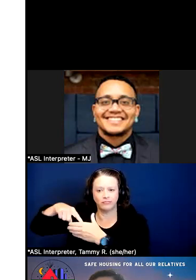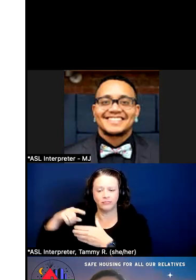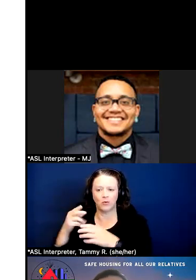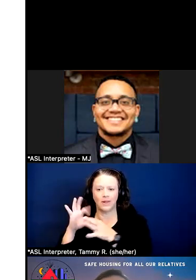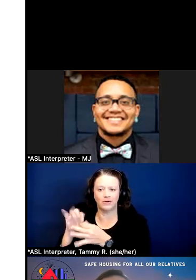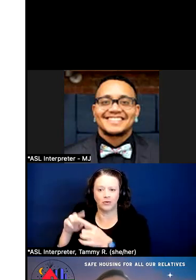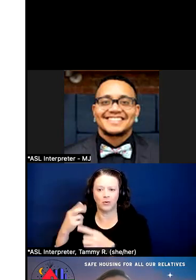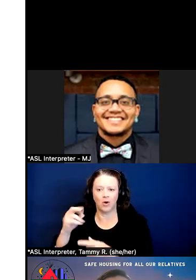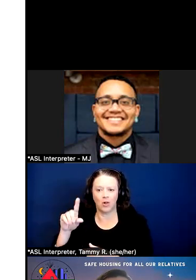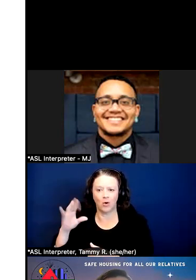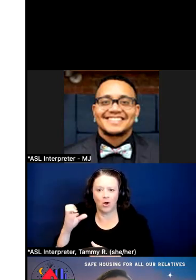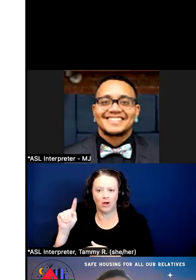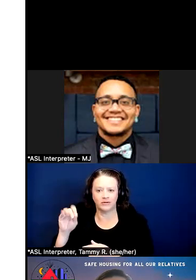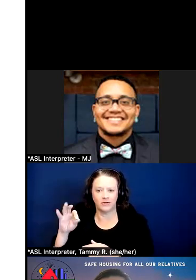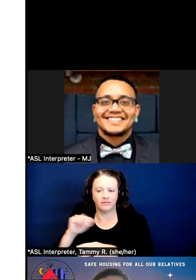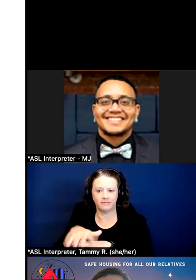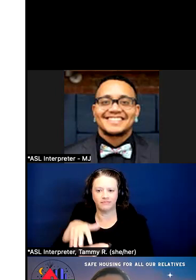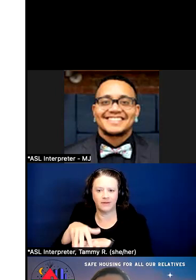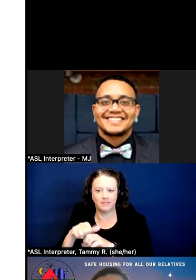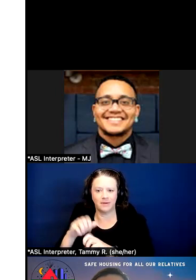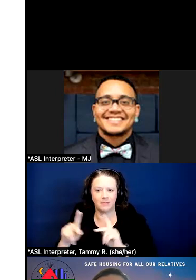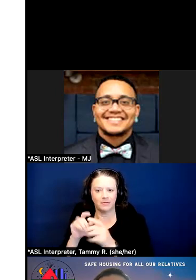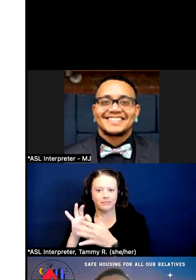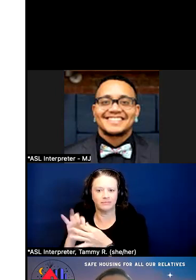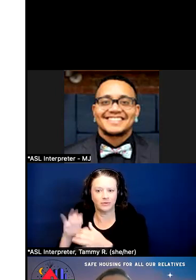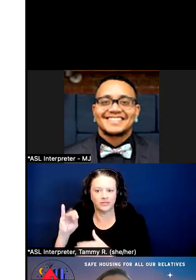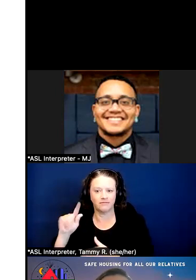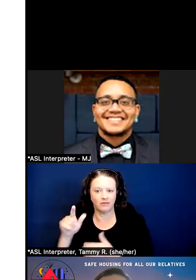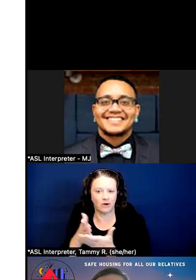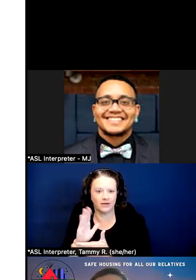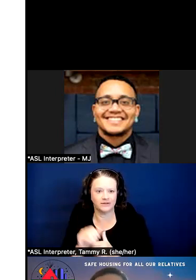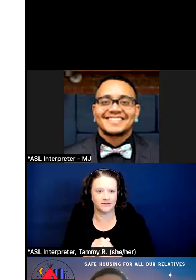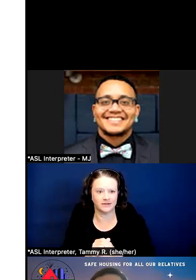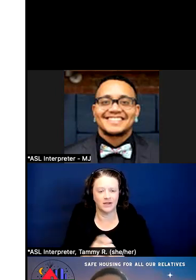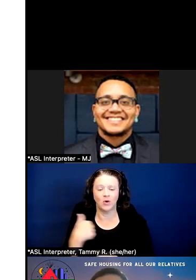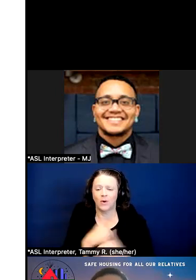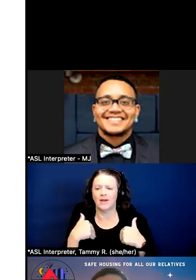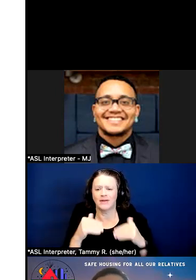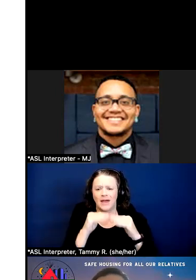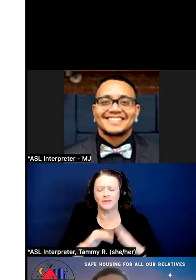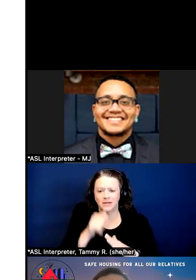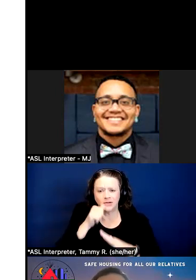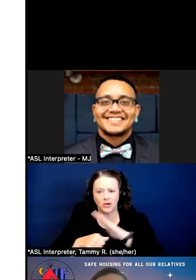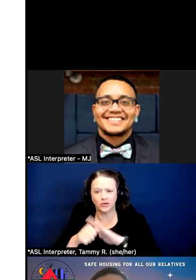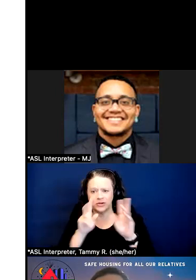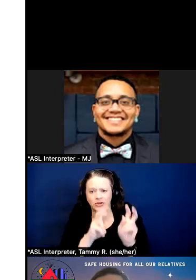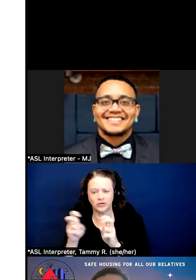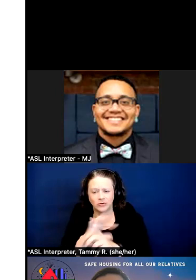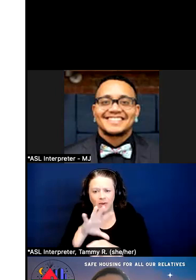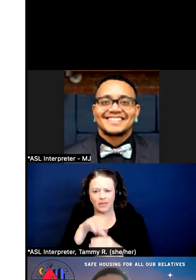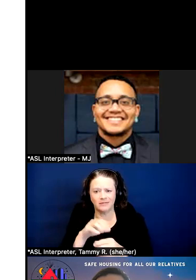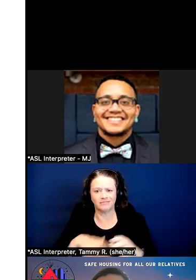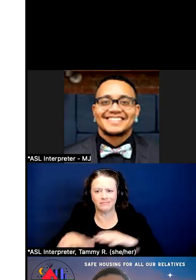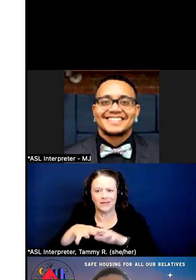So housing and shelter access issues in Indian country, there are many, many things to think of. And really that goes